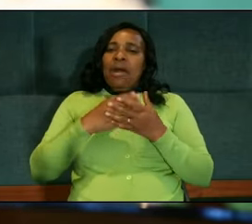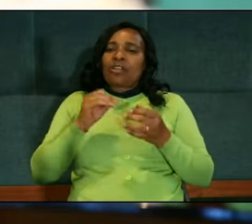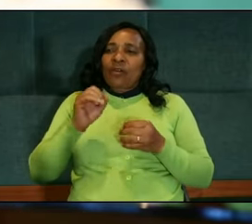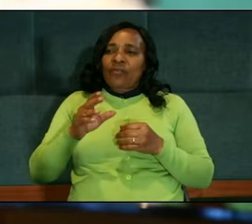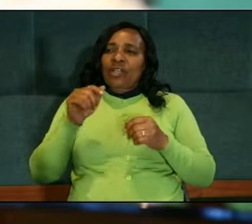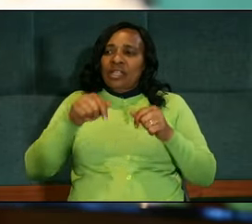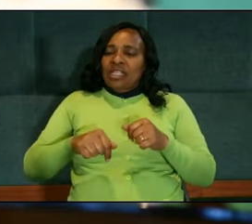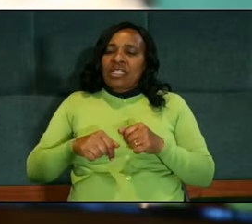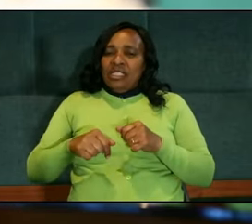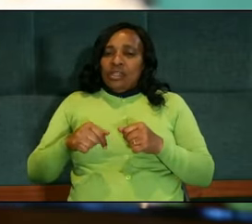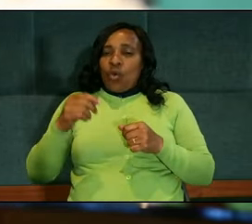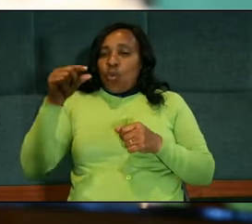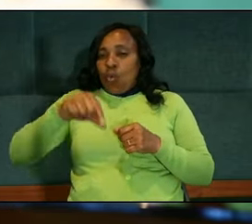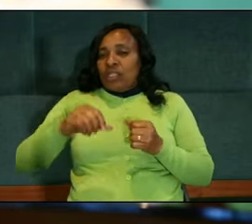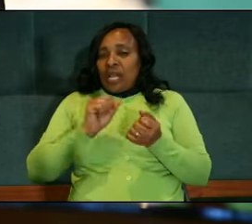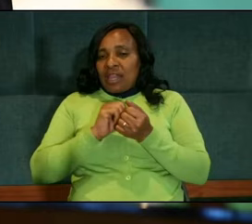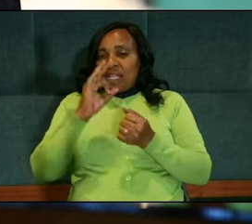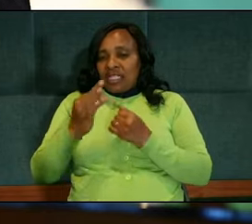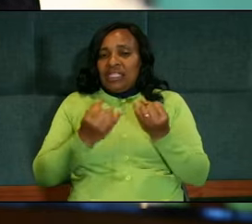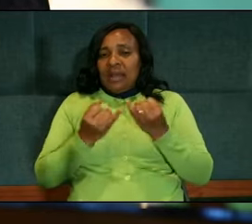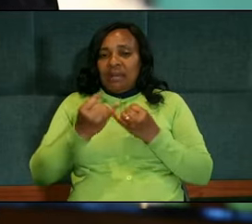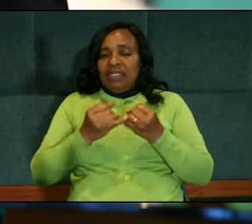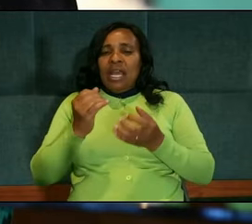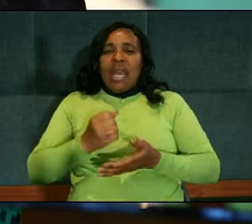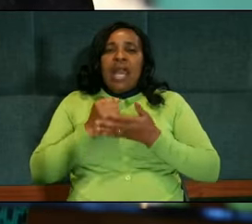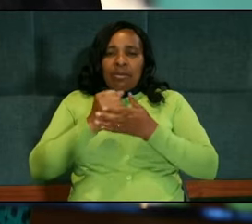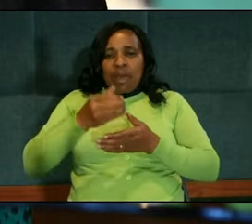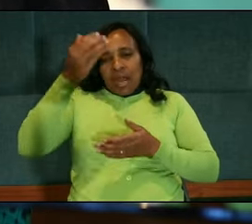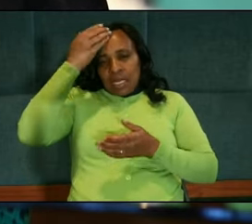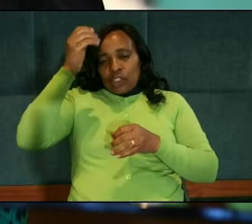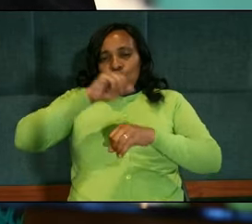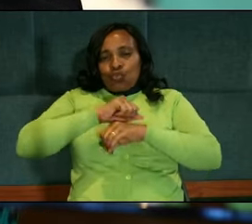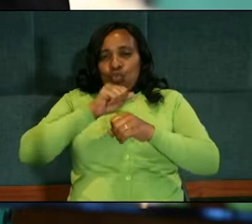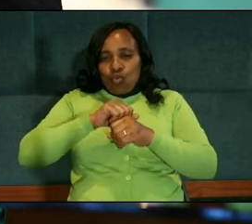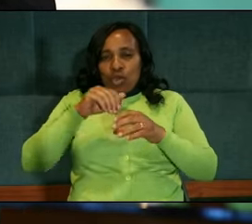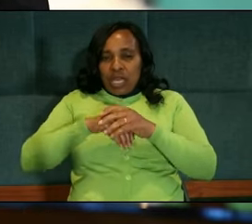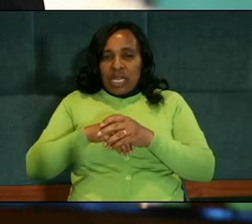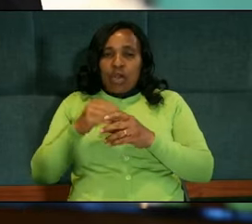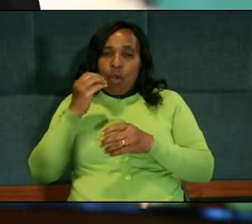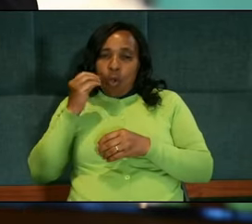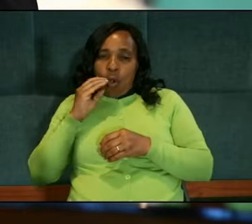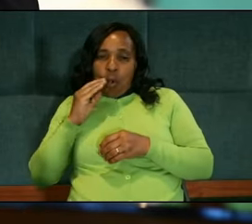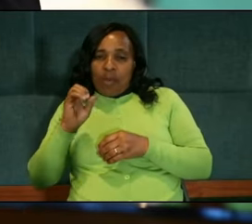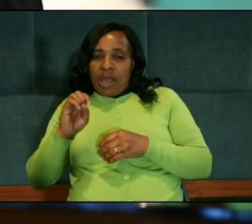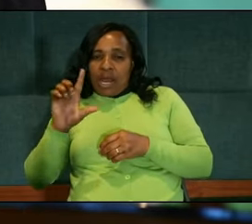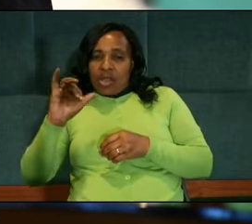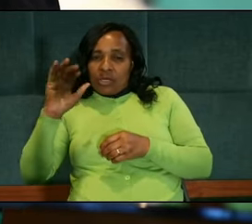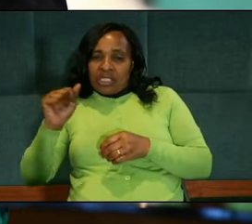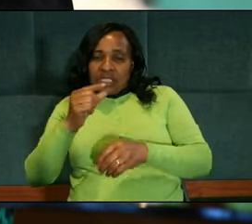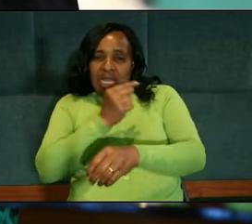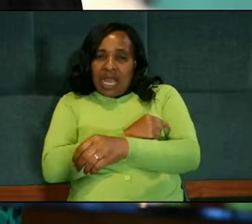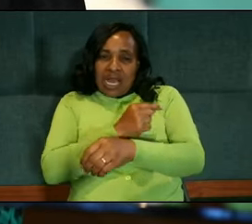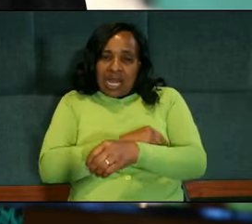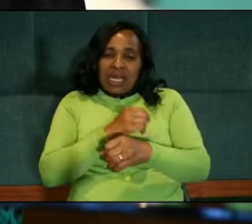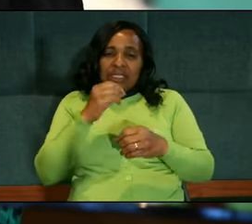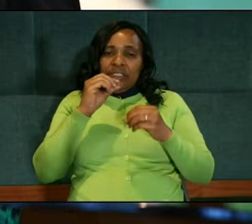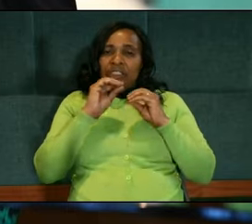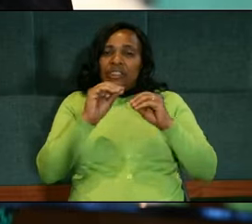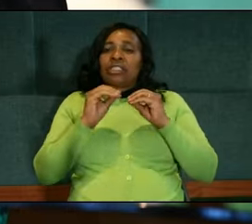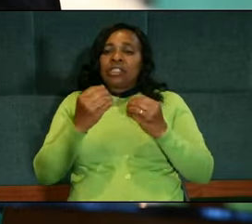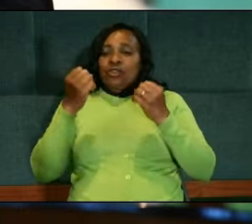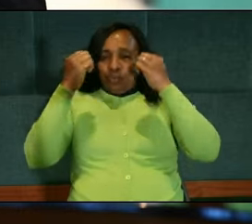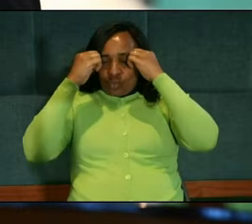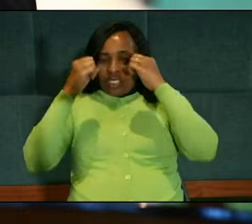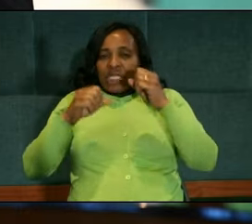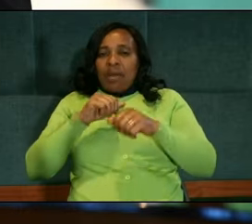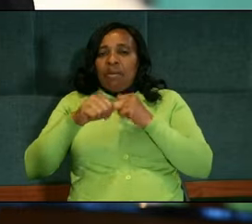quarter's 13th Sabbath offering will help a nursing school in Elliot's homeland of Ghana. The nursing school teaches students about Jesus